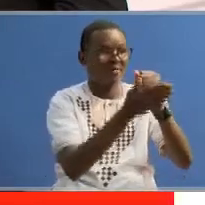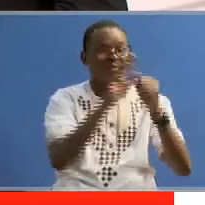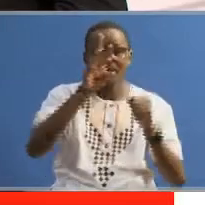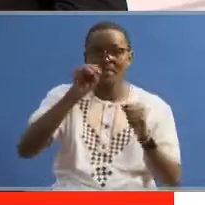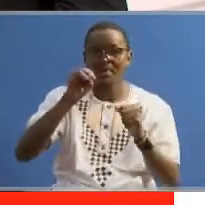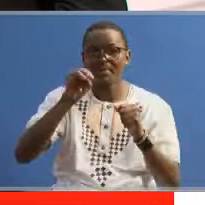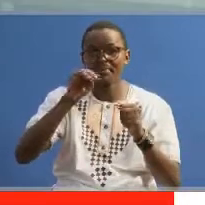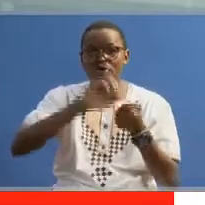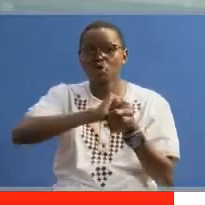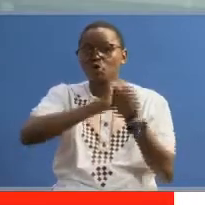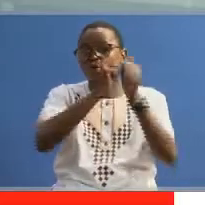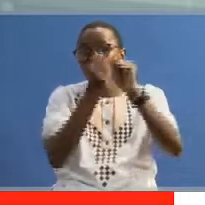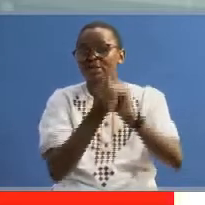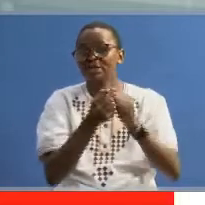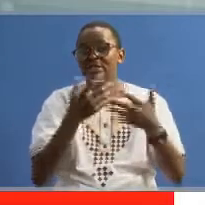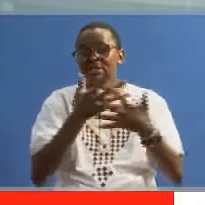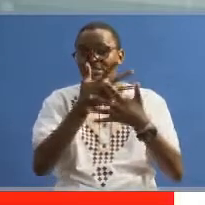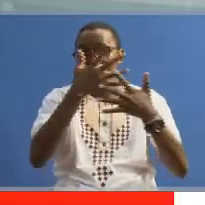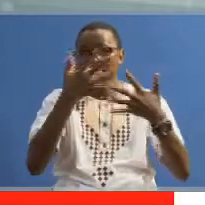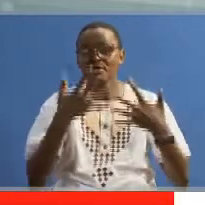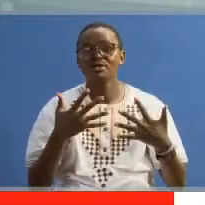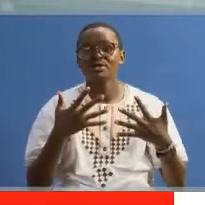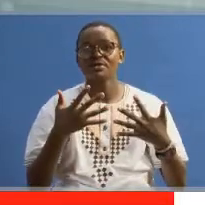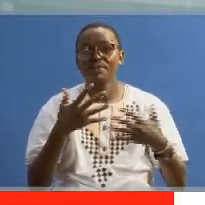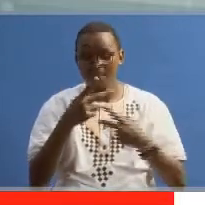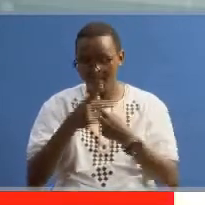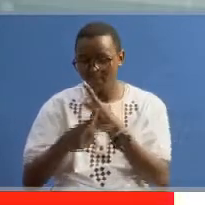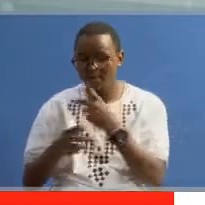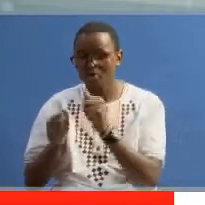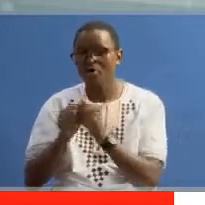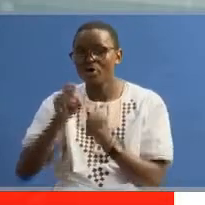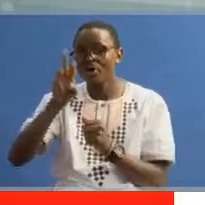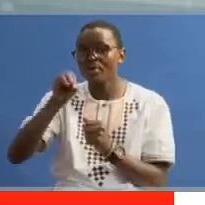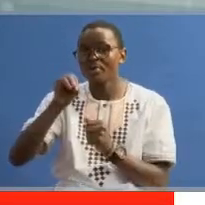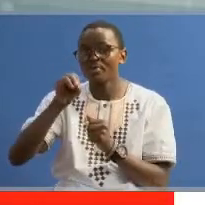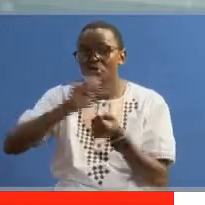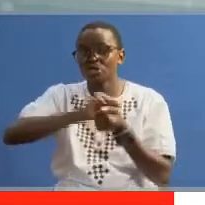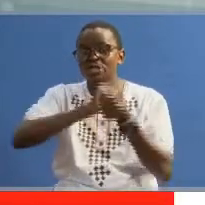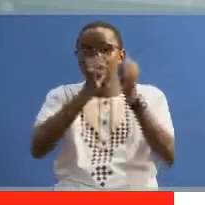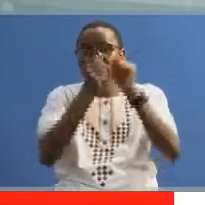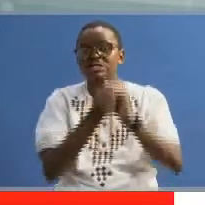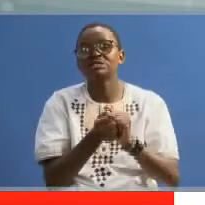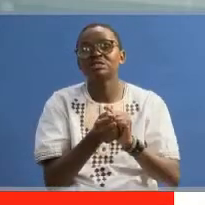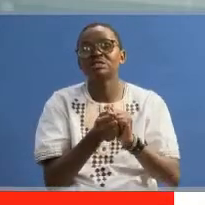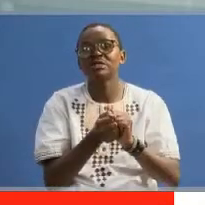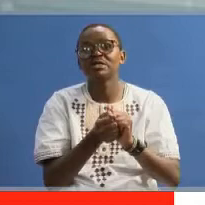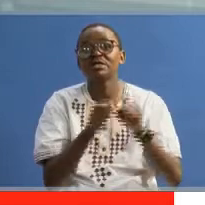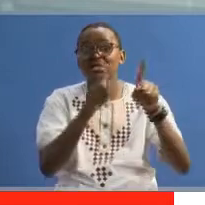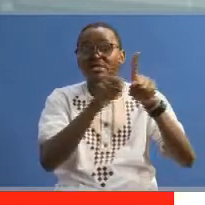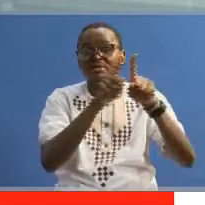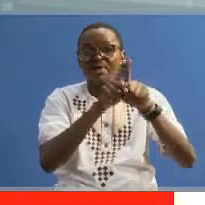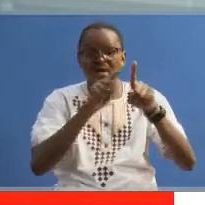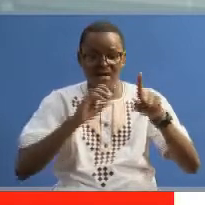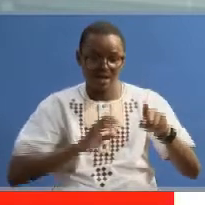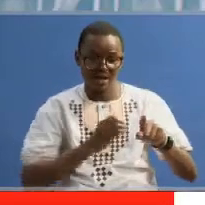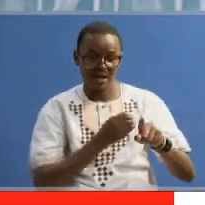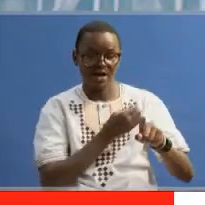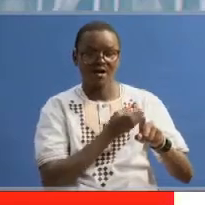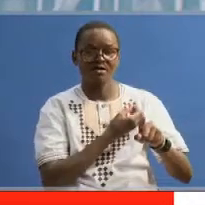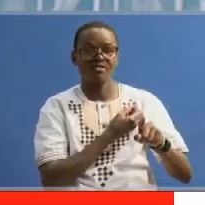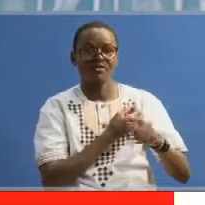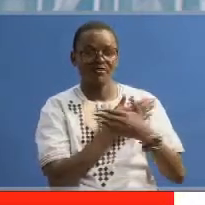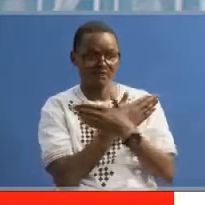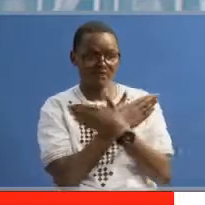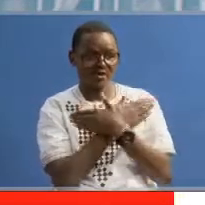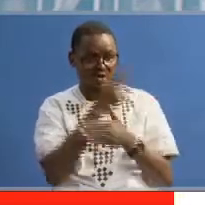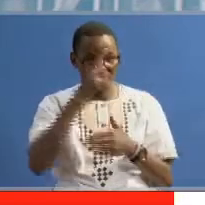to reform. That is something that IJM partners with them to reform. So even when our colleagues disappeared, it